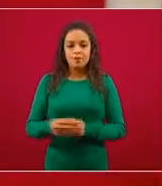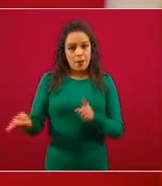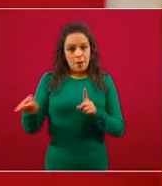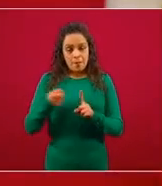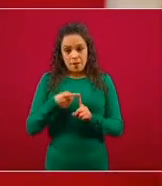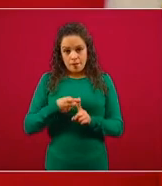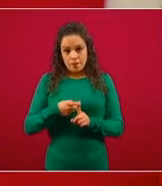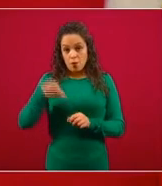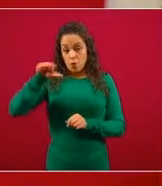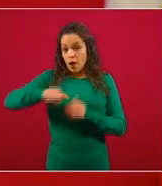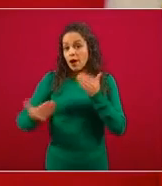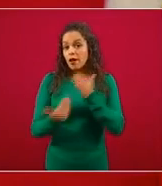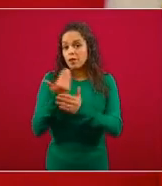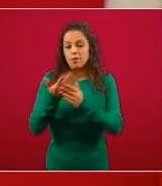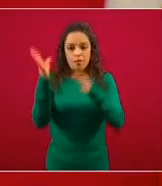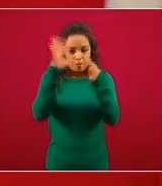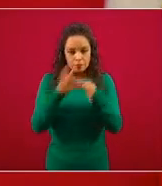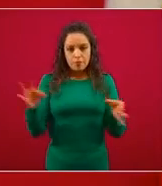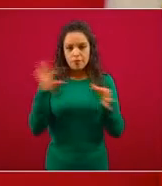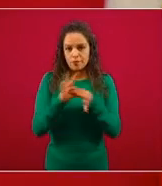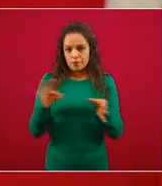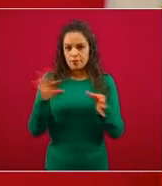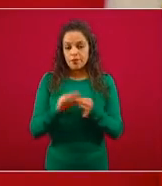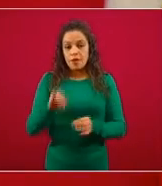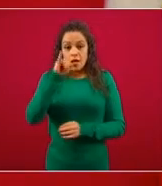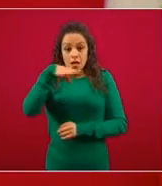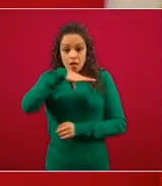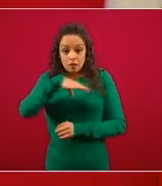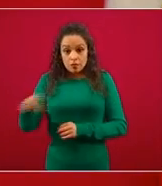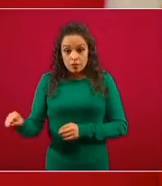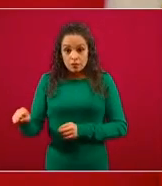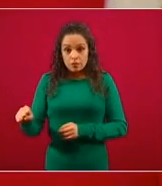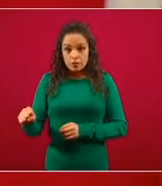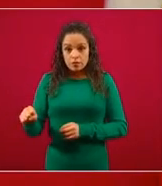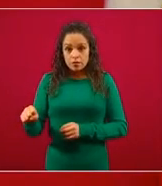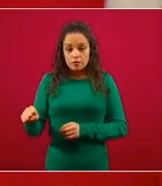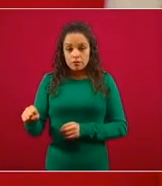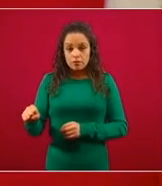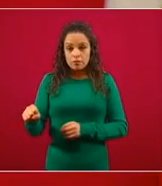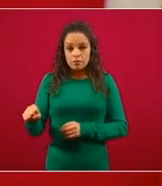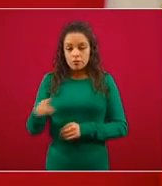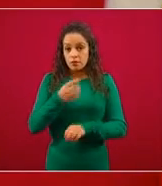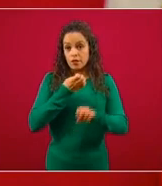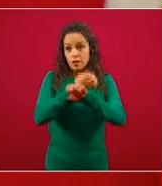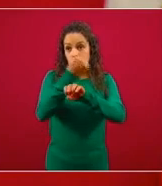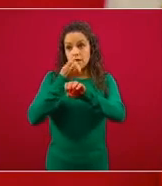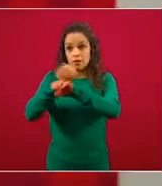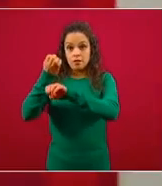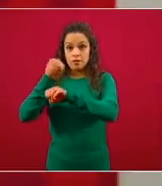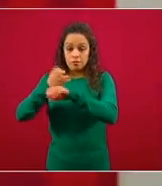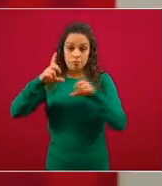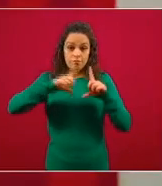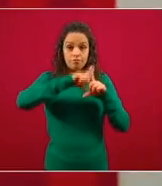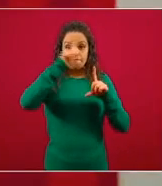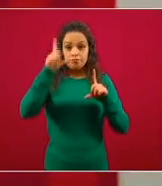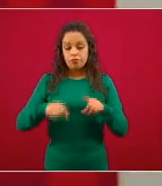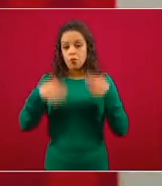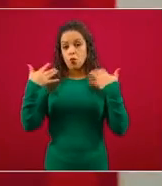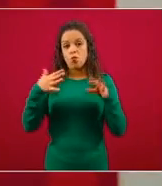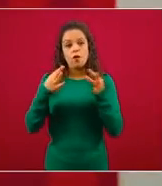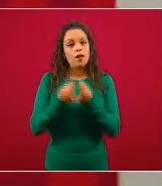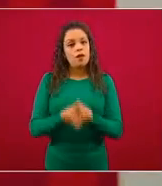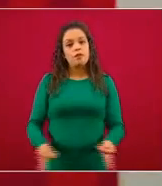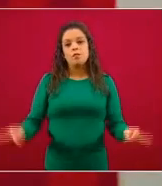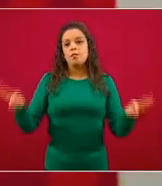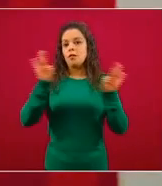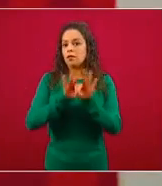was presented was today in the morning. The Mexican Social Security Institute has a very important presence in all of the